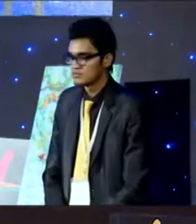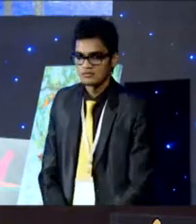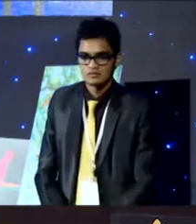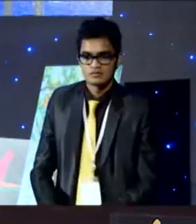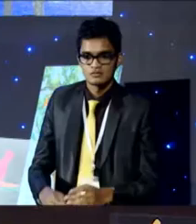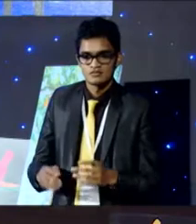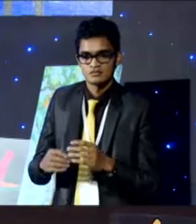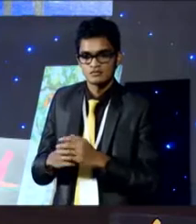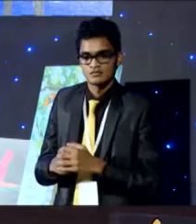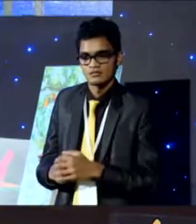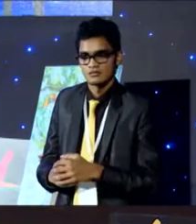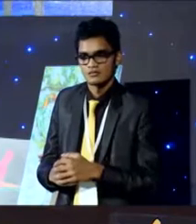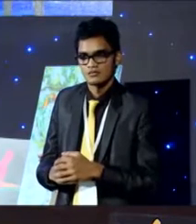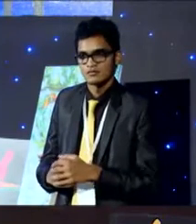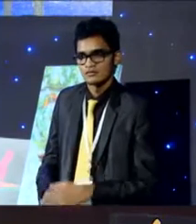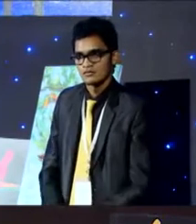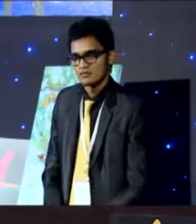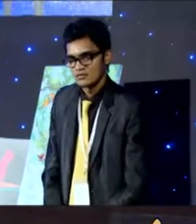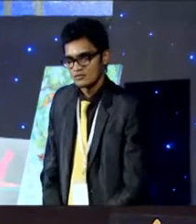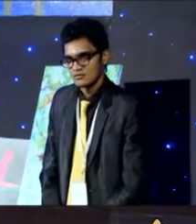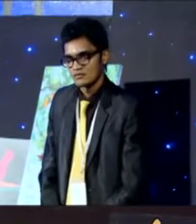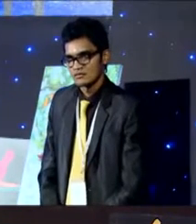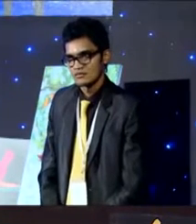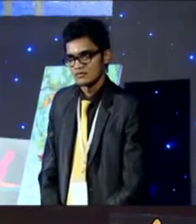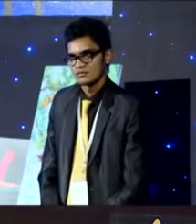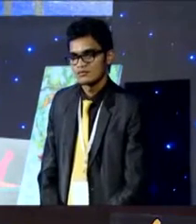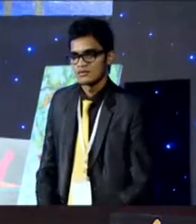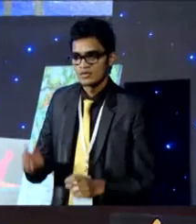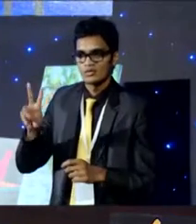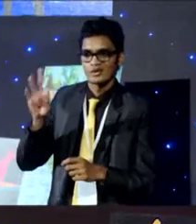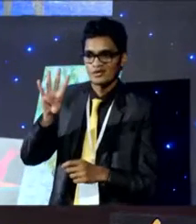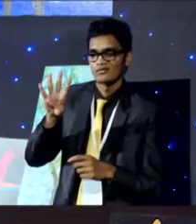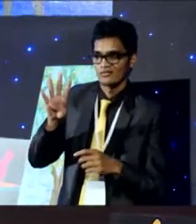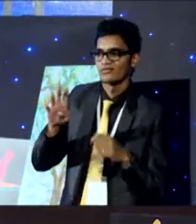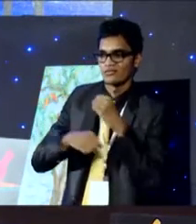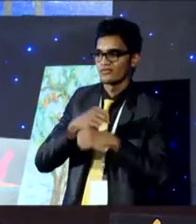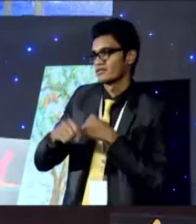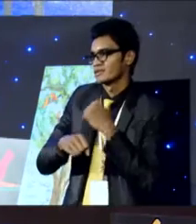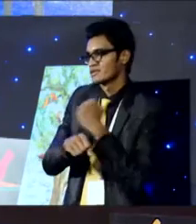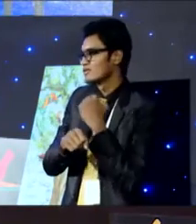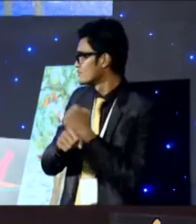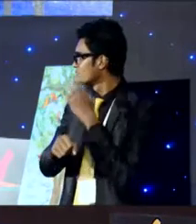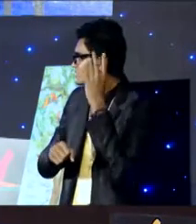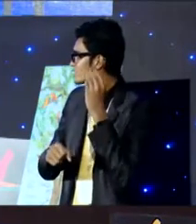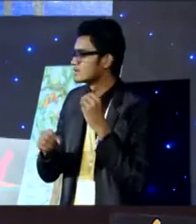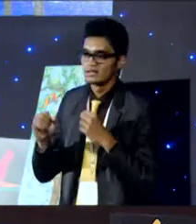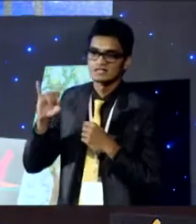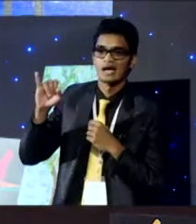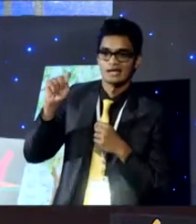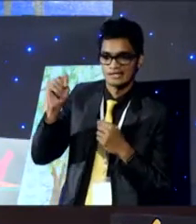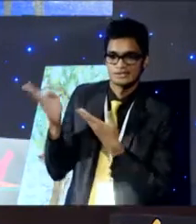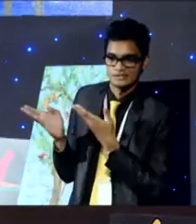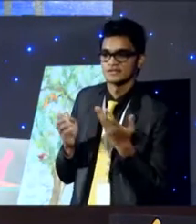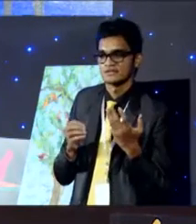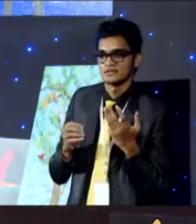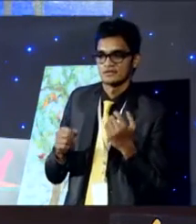So we are a technology company. I've been around for over 25 years in the IT industry. And our industry